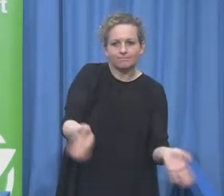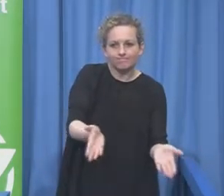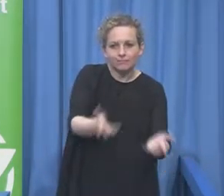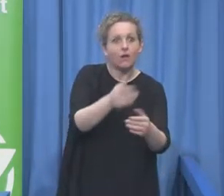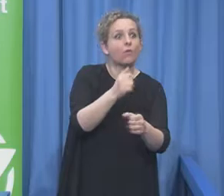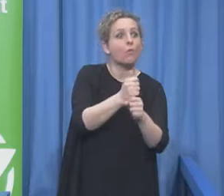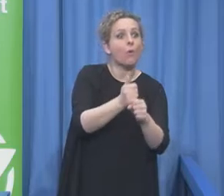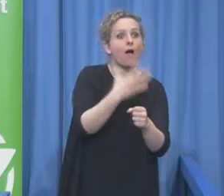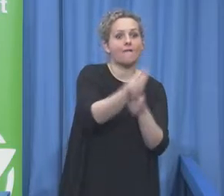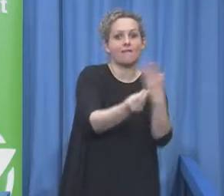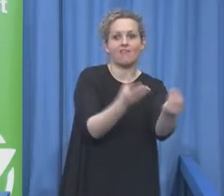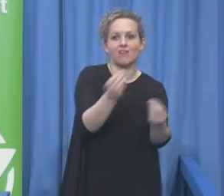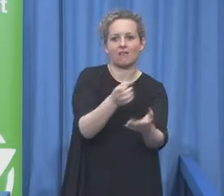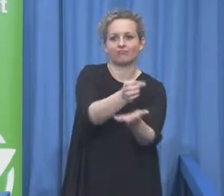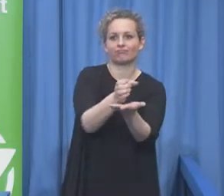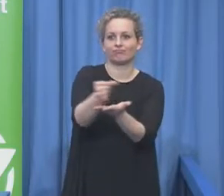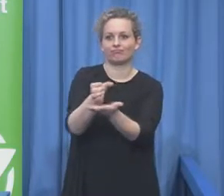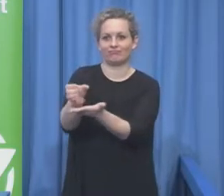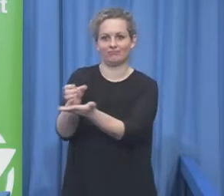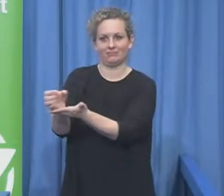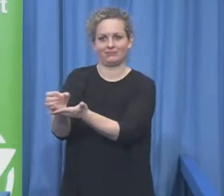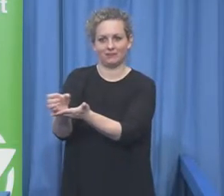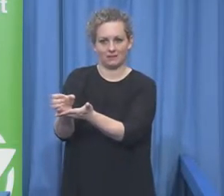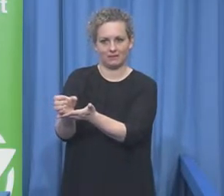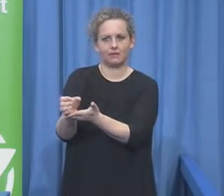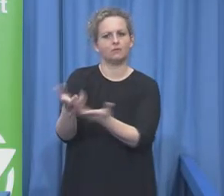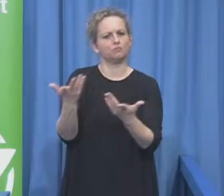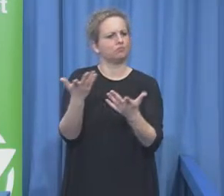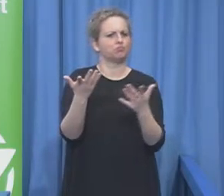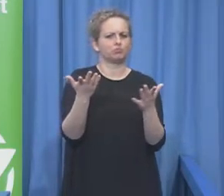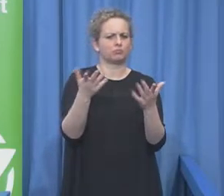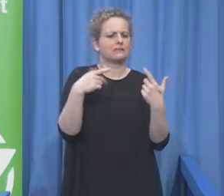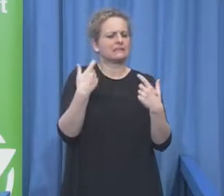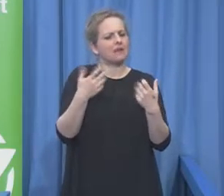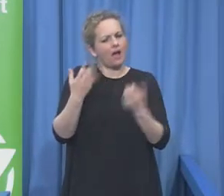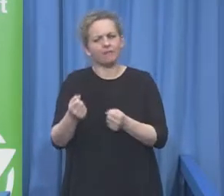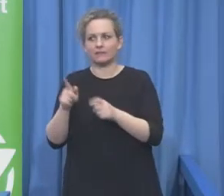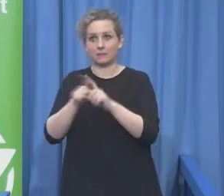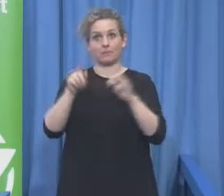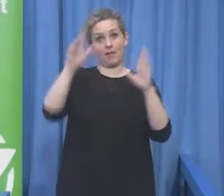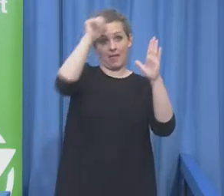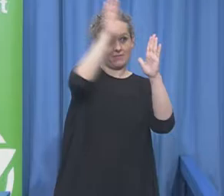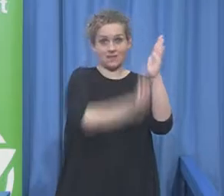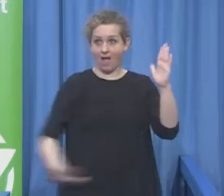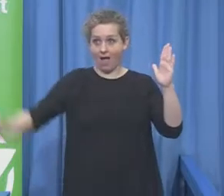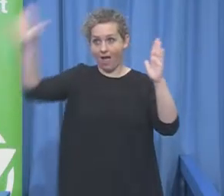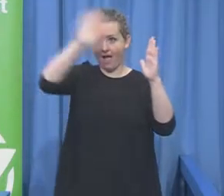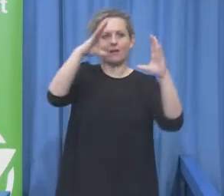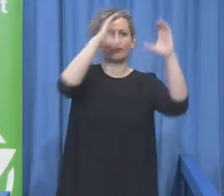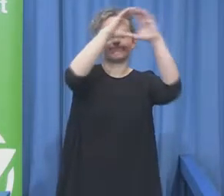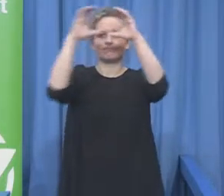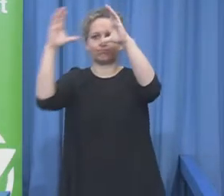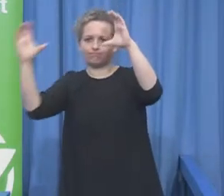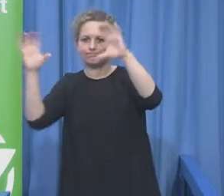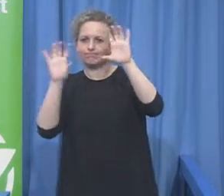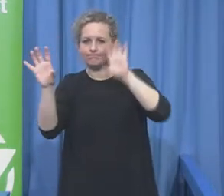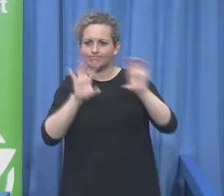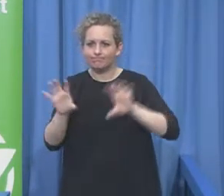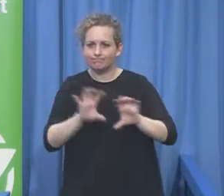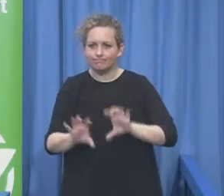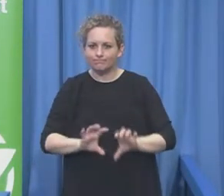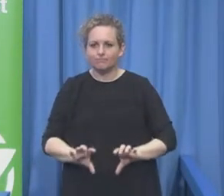Employment Rural Guarantee Scheme. When they started hiring people as data entry operators, we